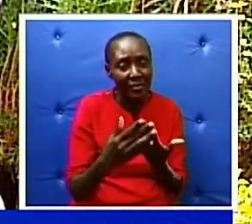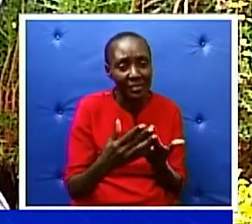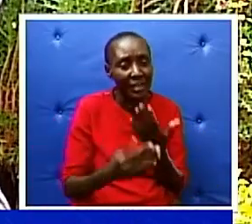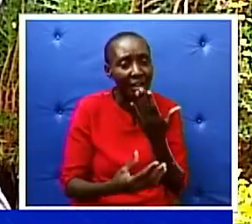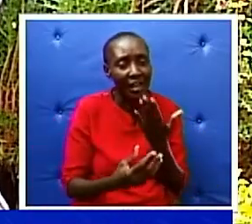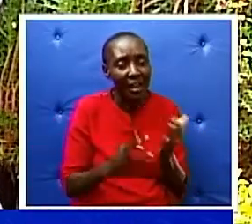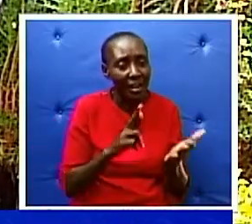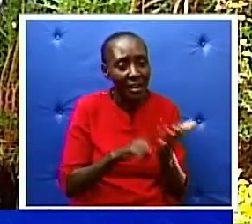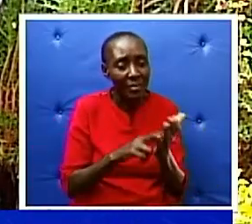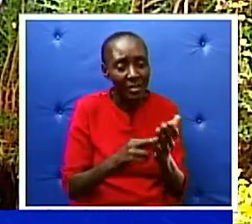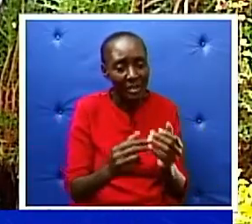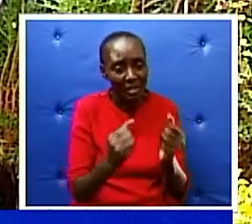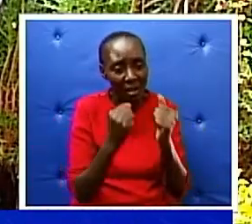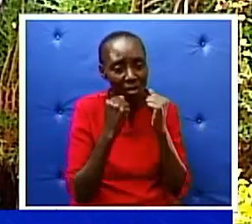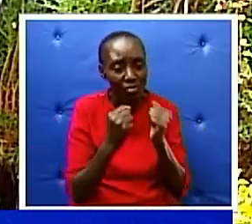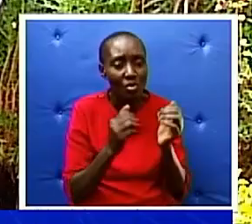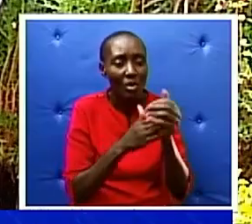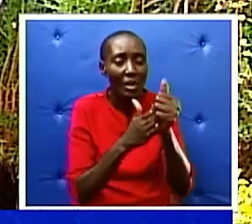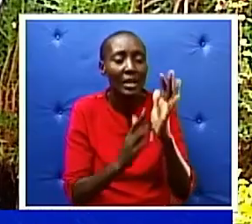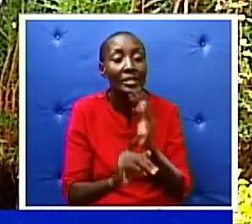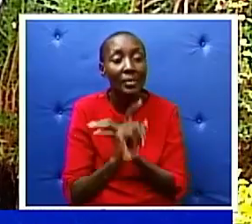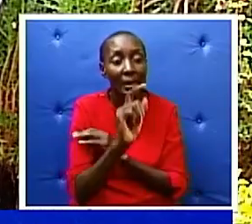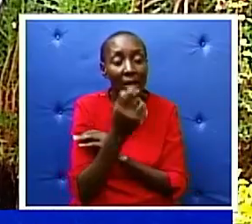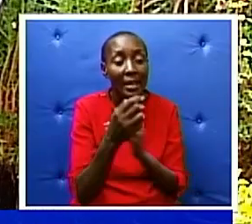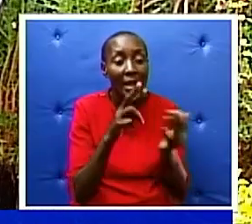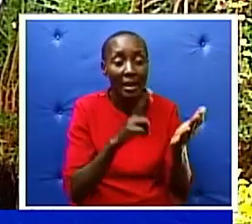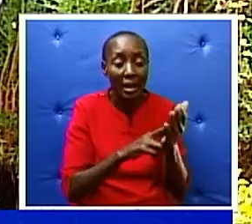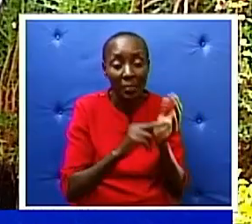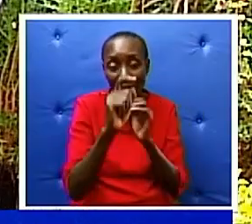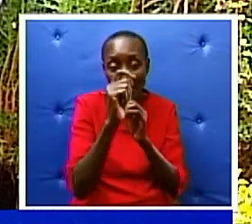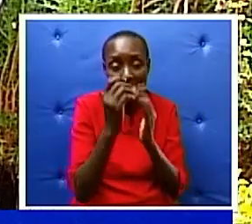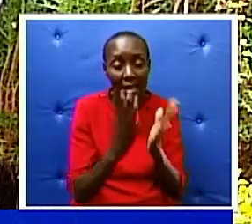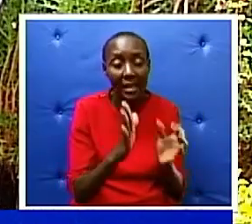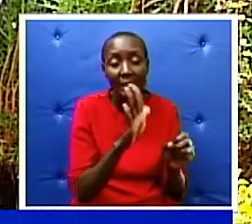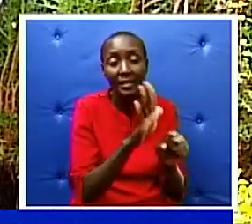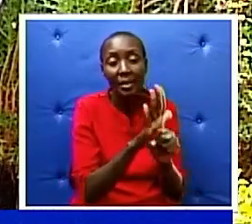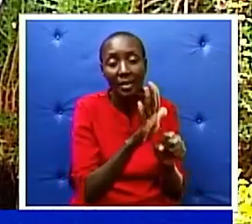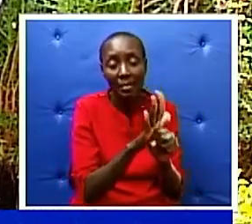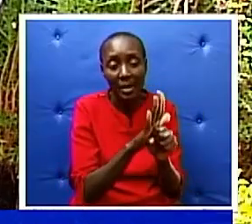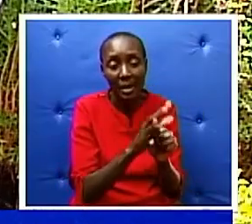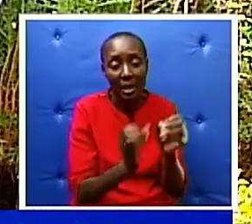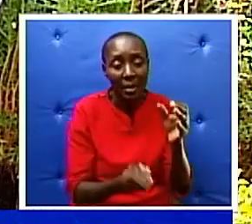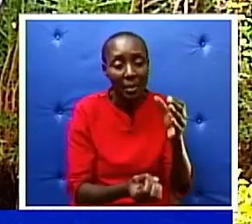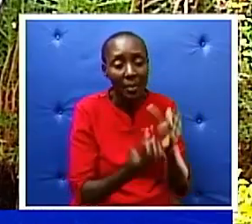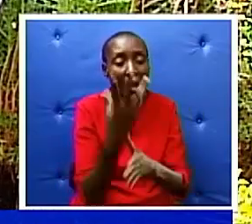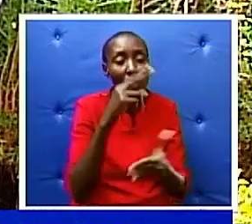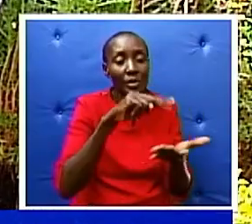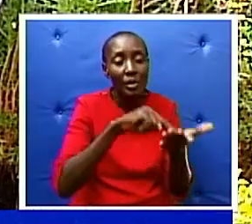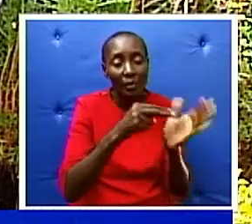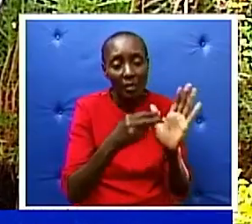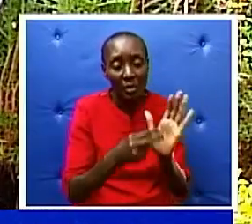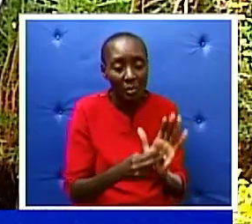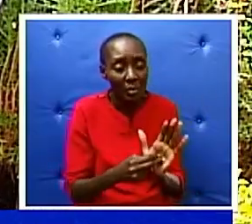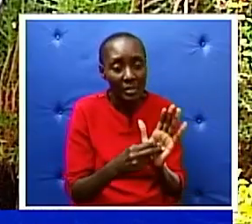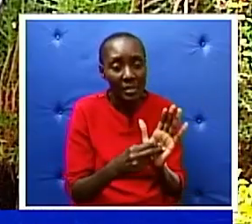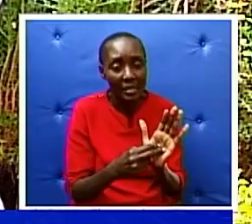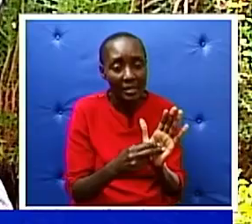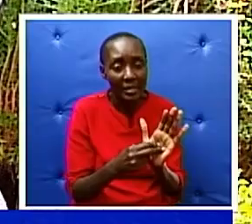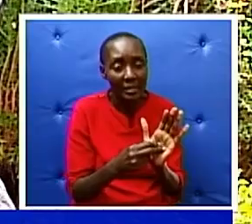and he represents a bigger chunk of Kenyans per se. Yeah, with the launching of the projects, I just think